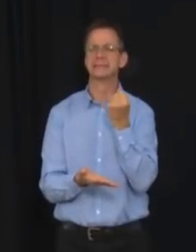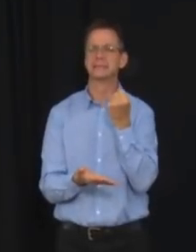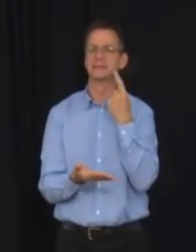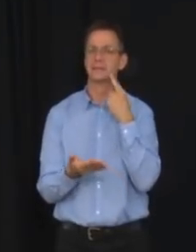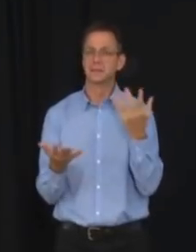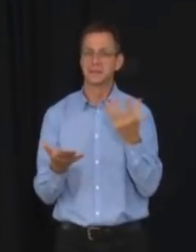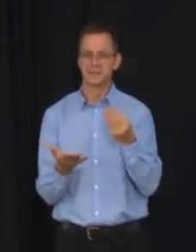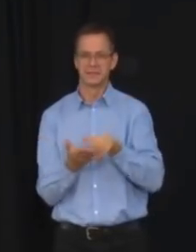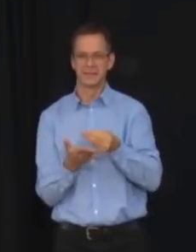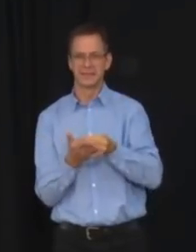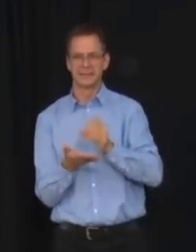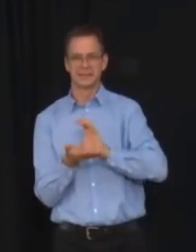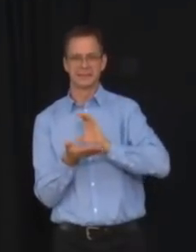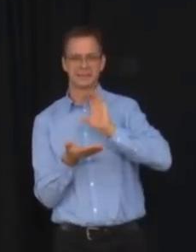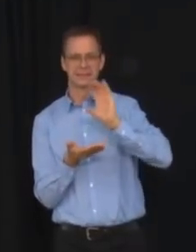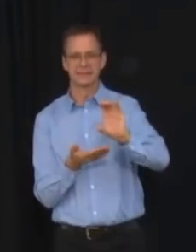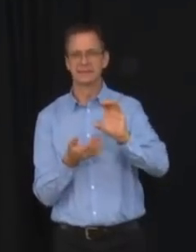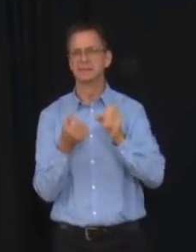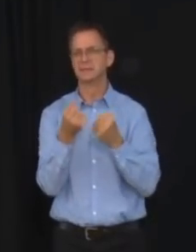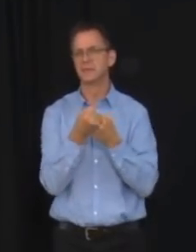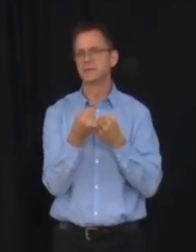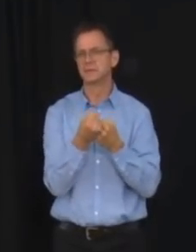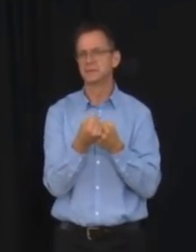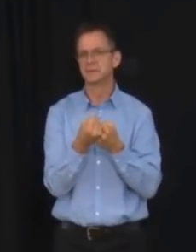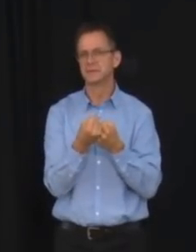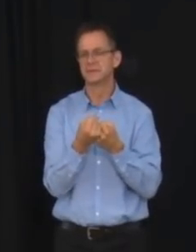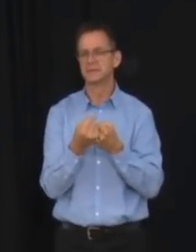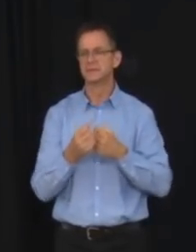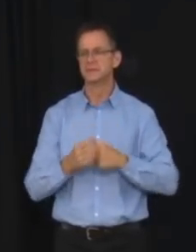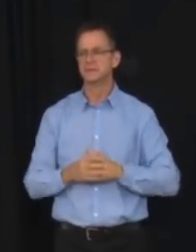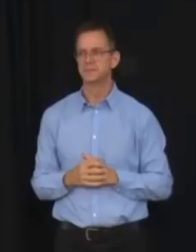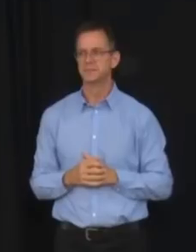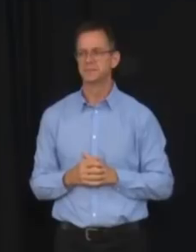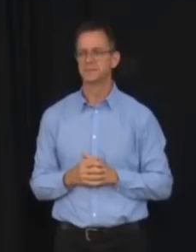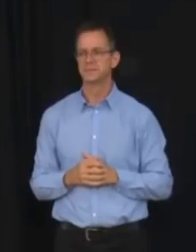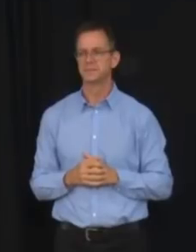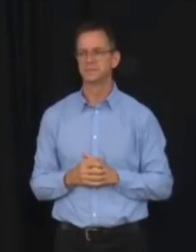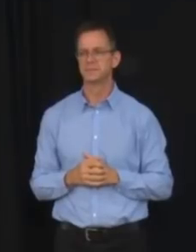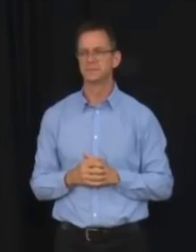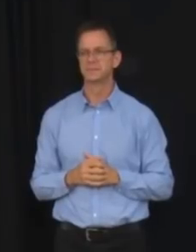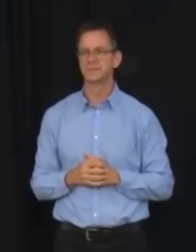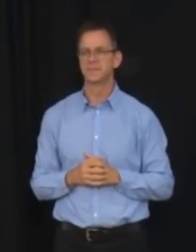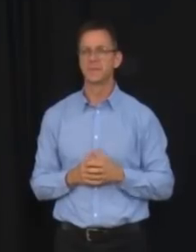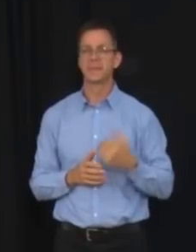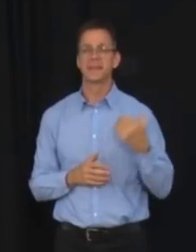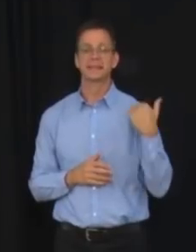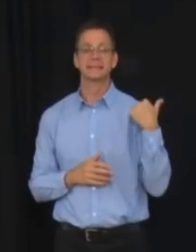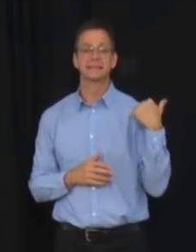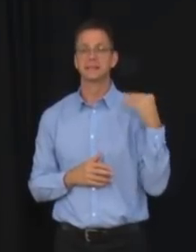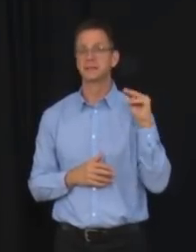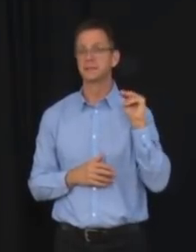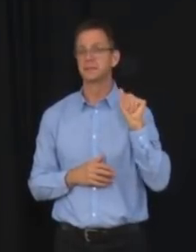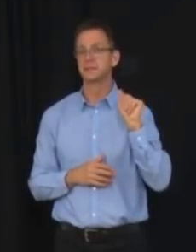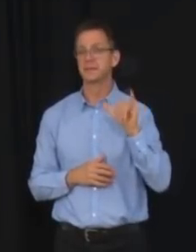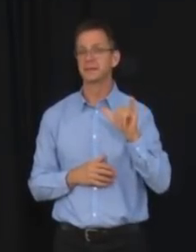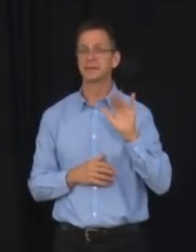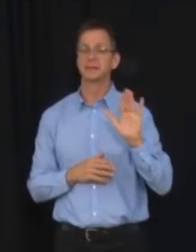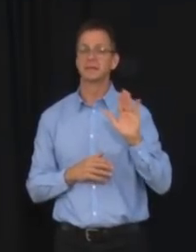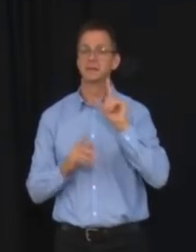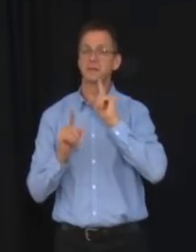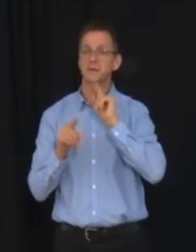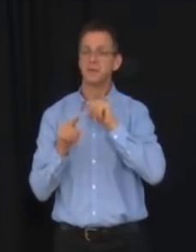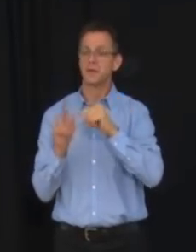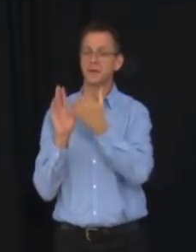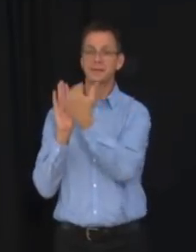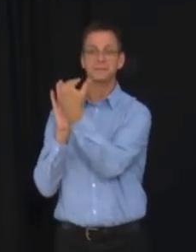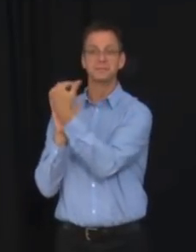capacity immediately. Now, the report from May, this report laid out some ambitious goals,